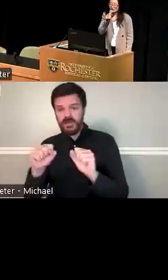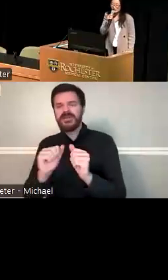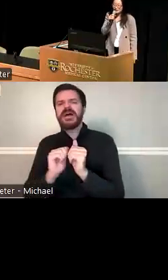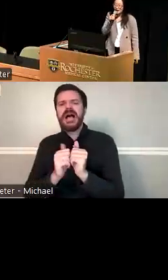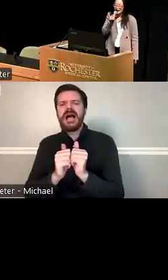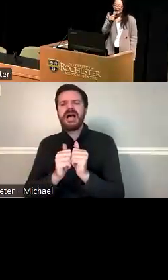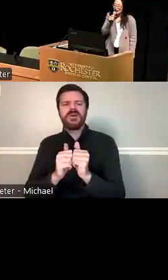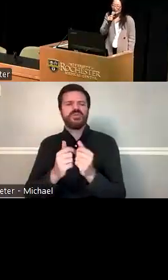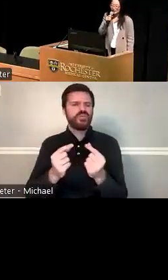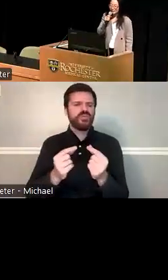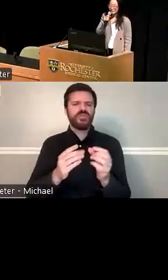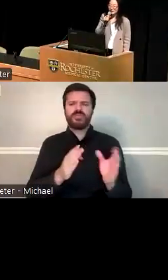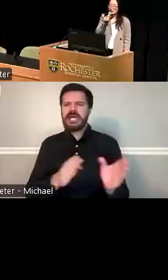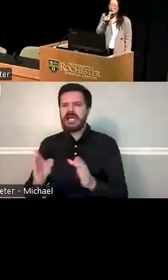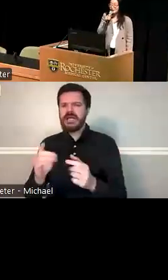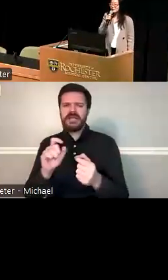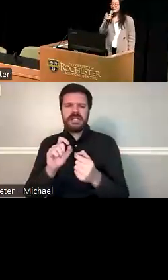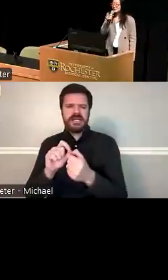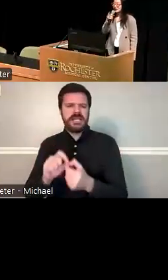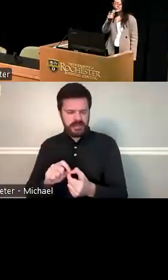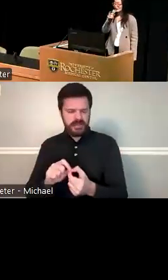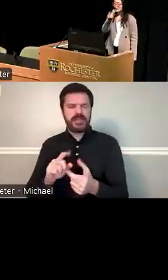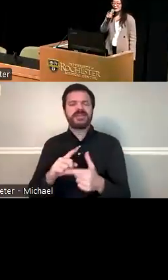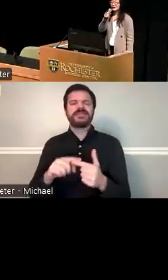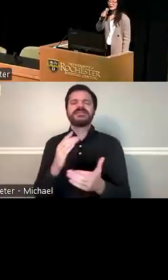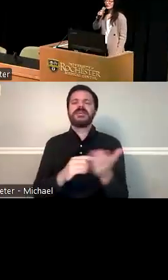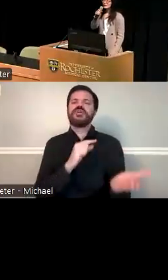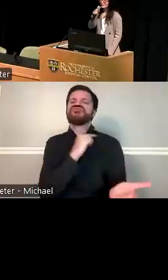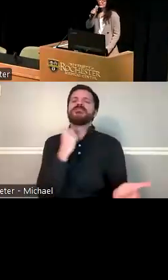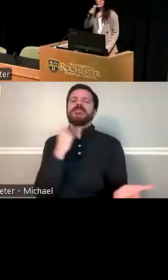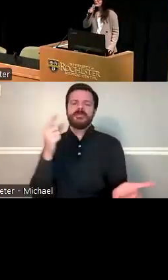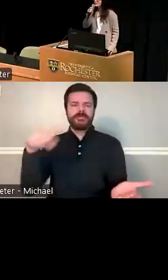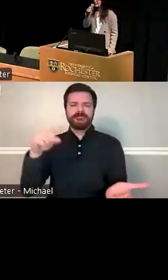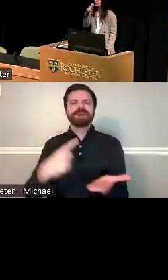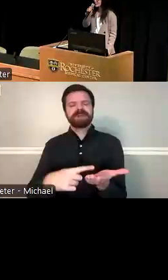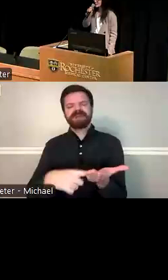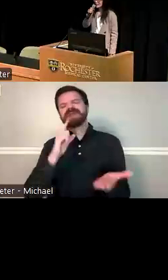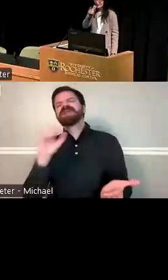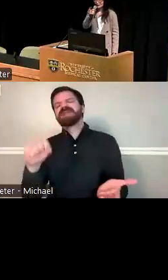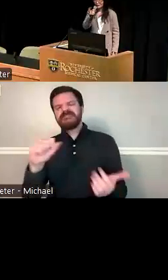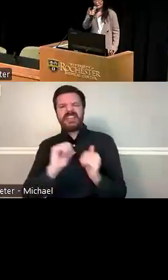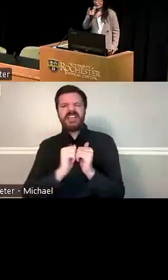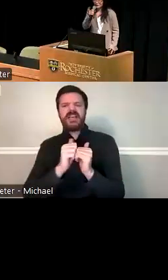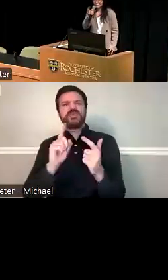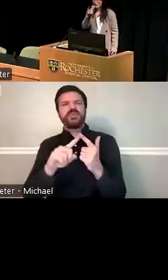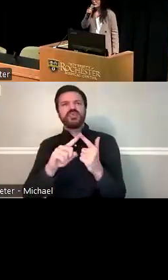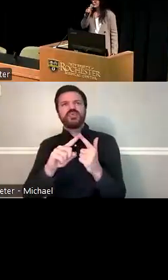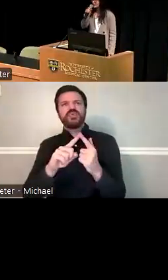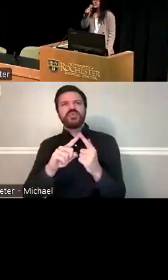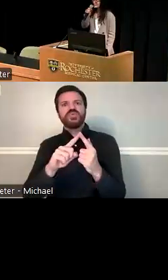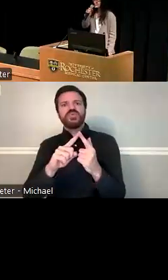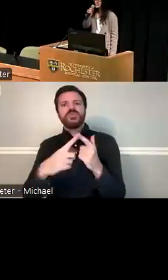memorial service? And then some chaplains talked about the ways to meaningfully involve